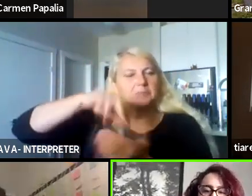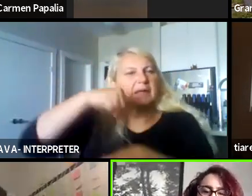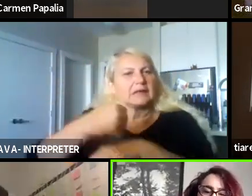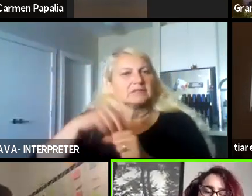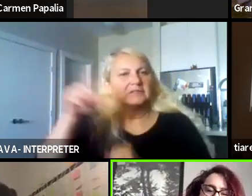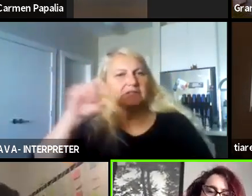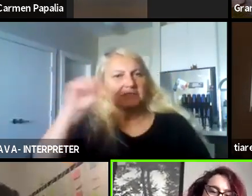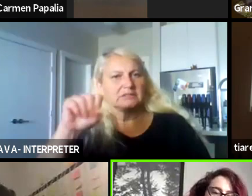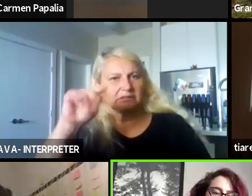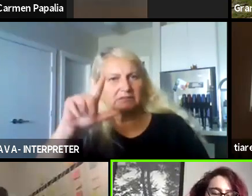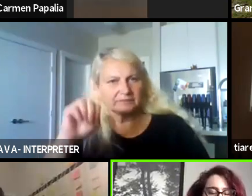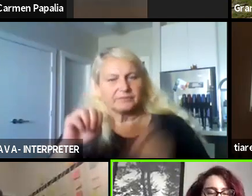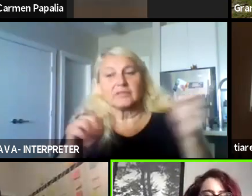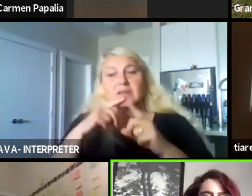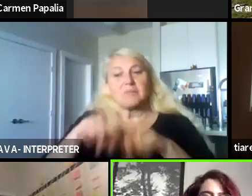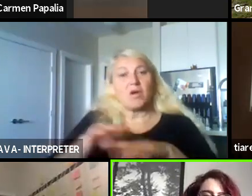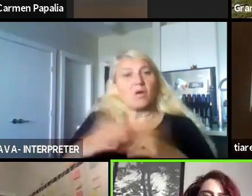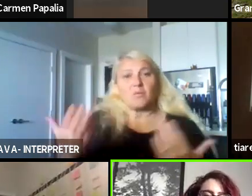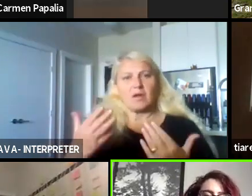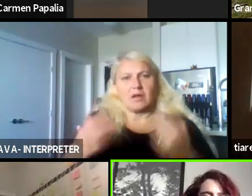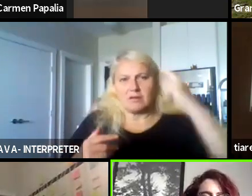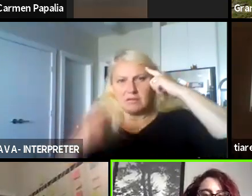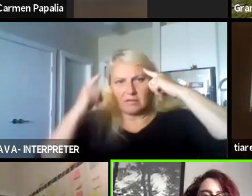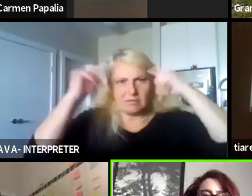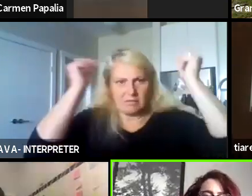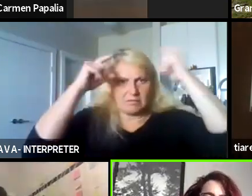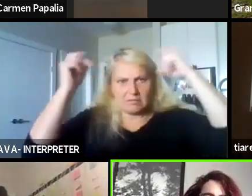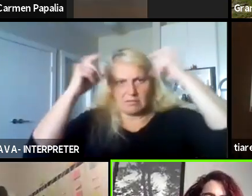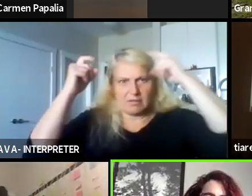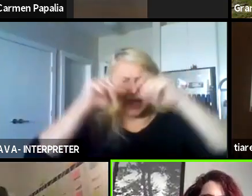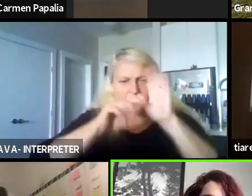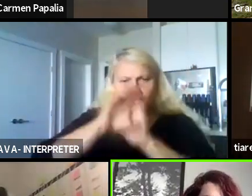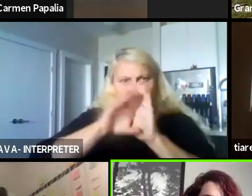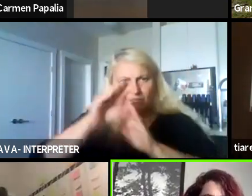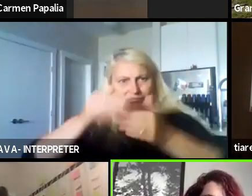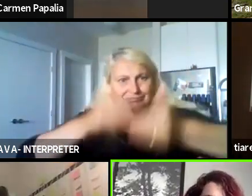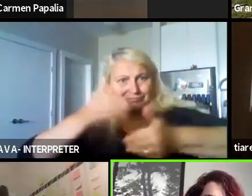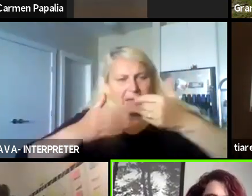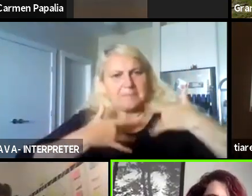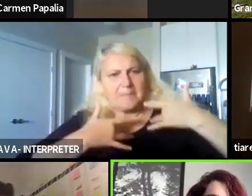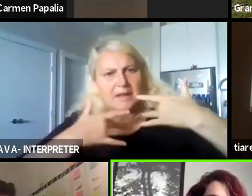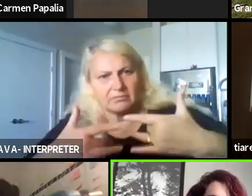normative neurodevelopmental patterns, which we need to problematize because they make